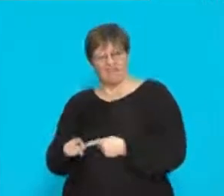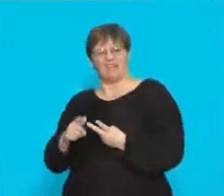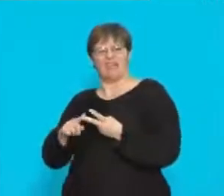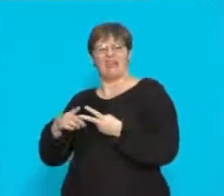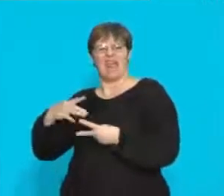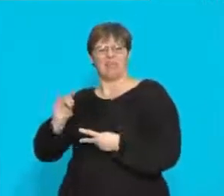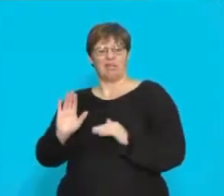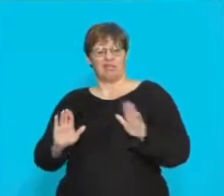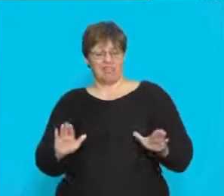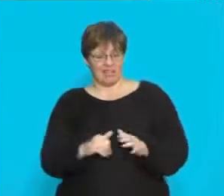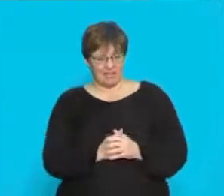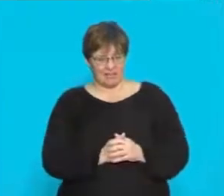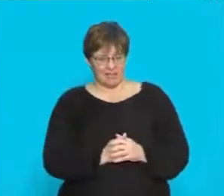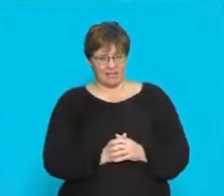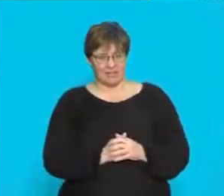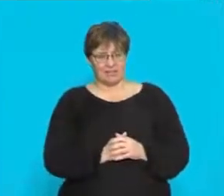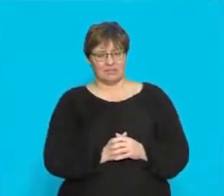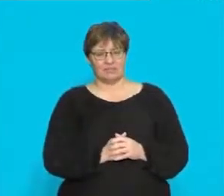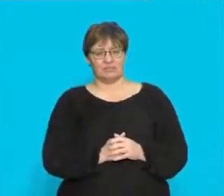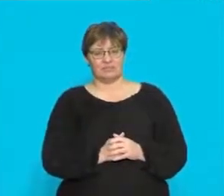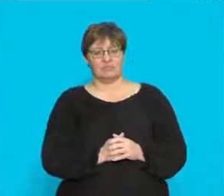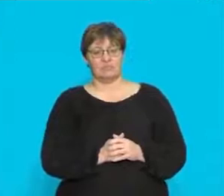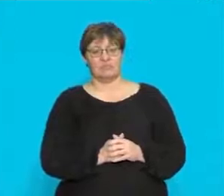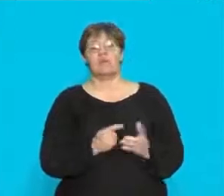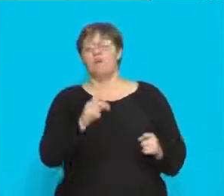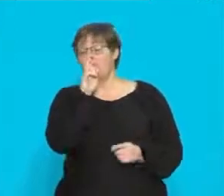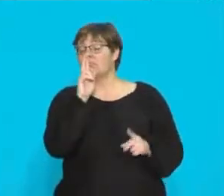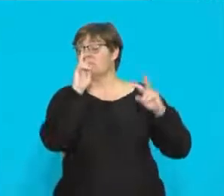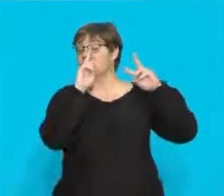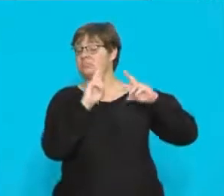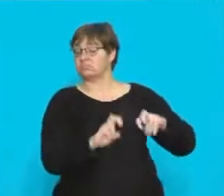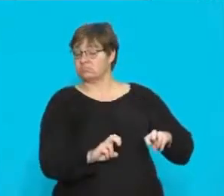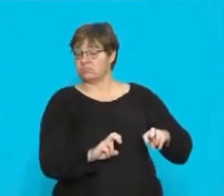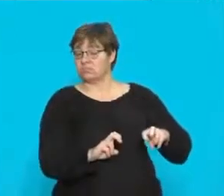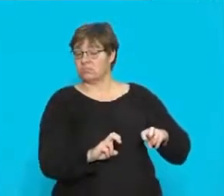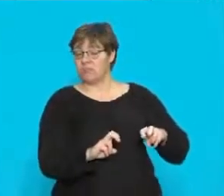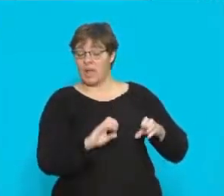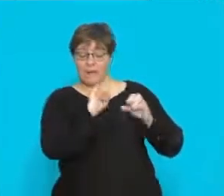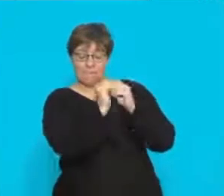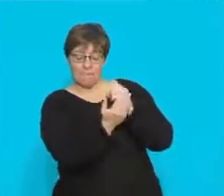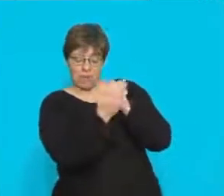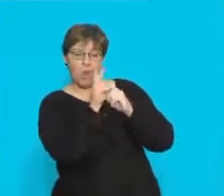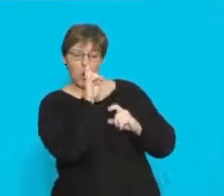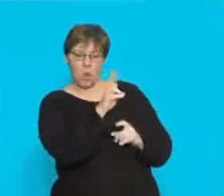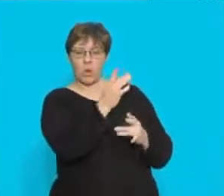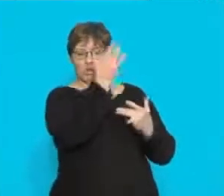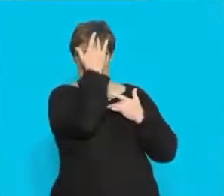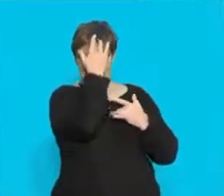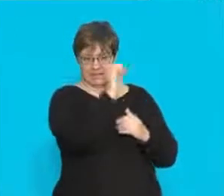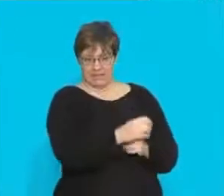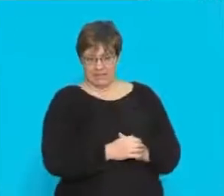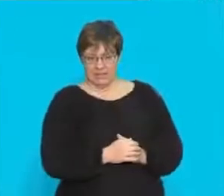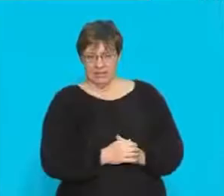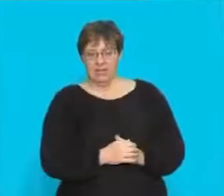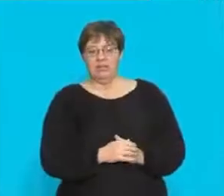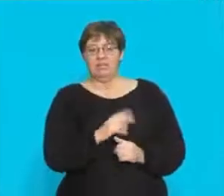then some animal-like. And then each time we study a microorganism, we need to look at a disease. And